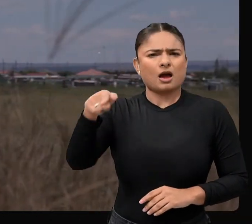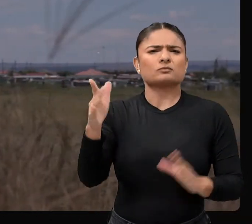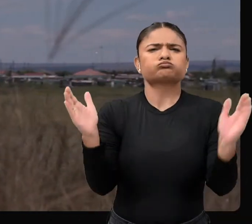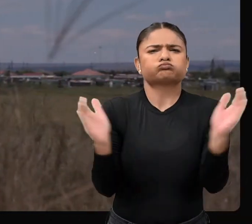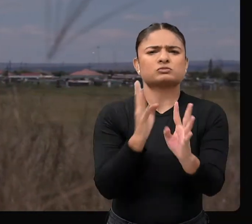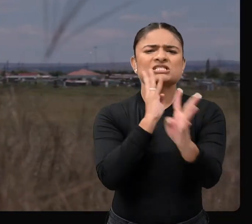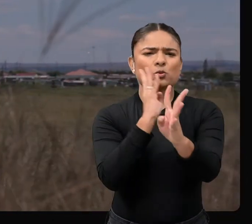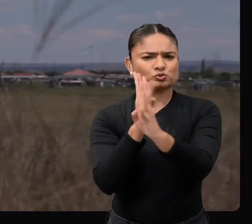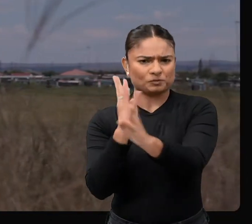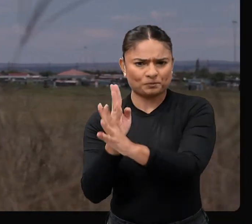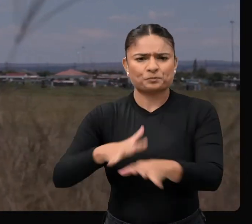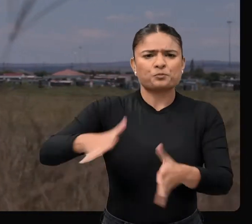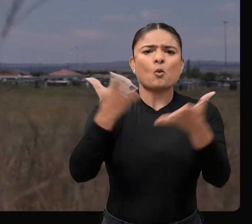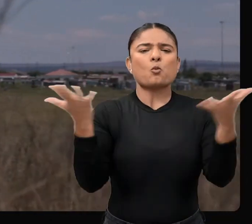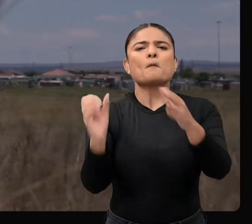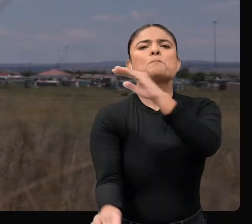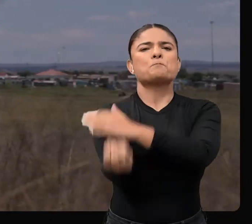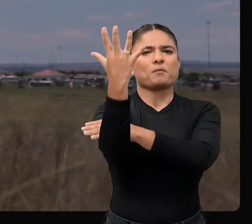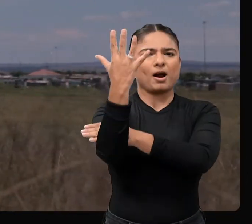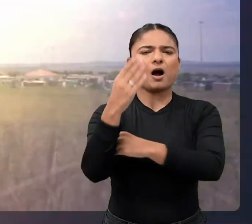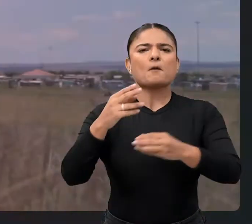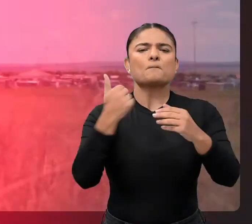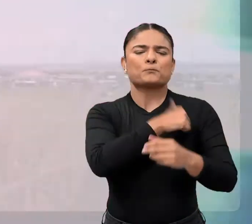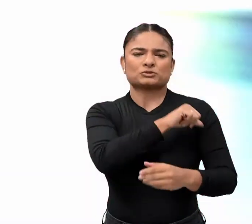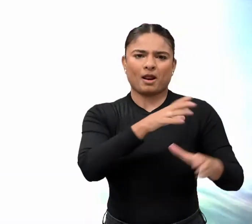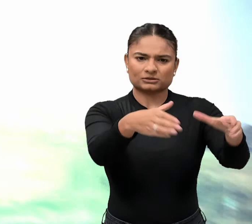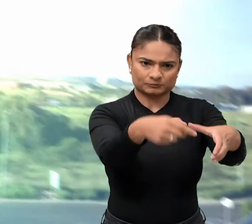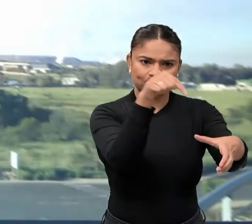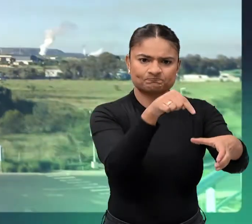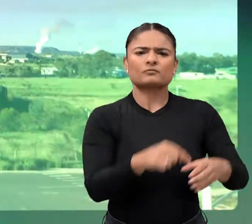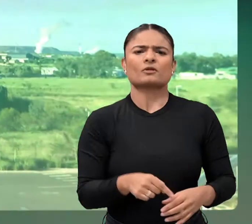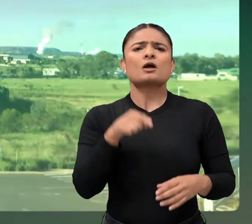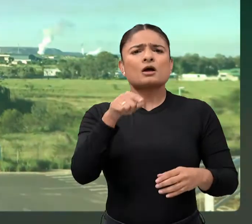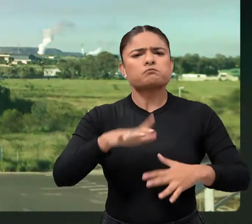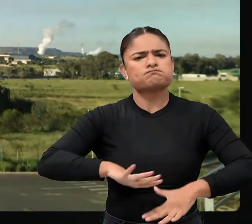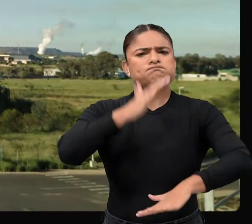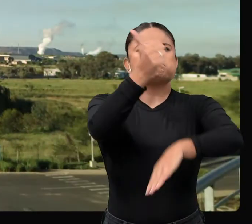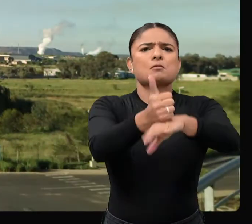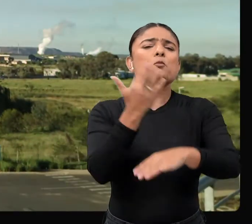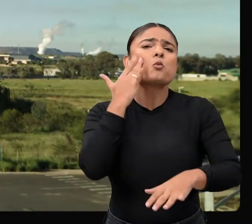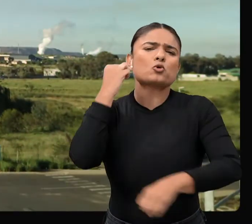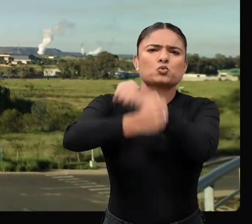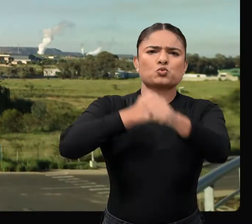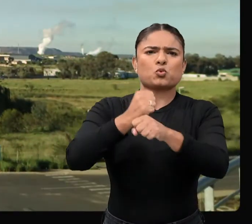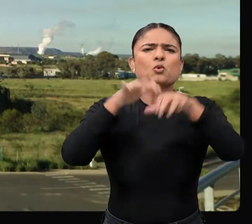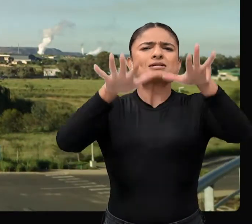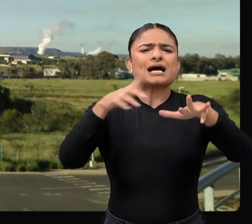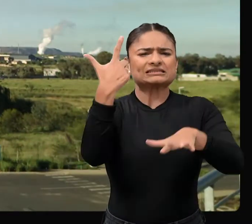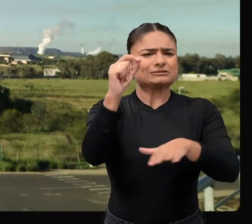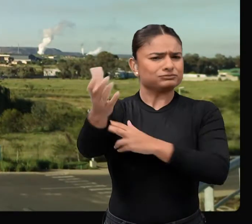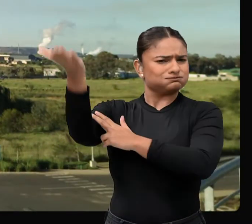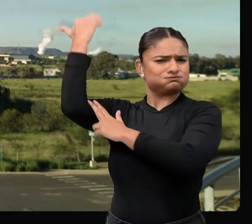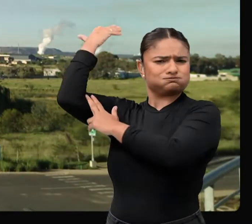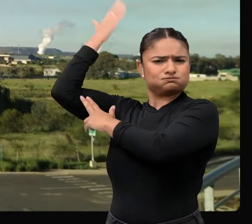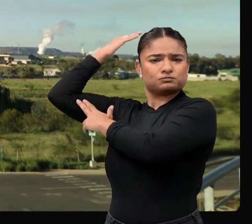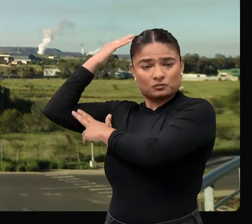Ep10 is a township in the Governor-Mbeki local municipality in Mpumalanga. It was established in the 1970s to serve